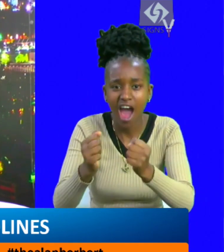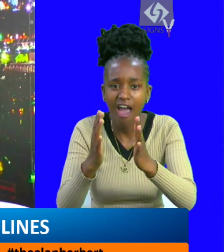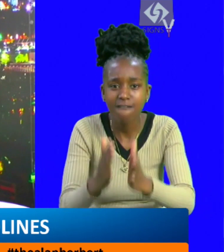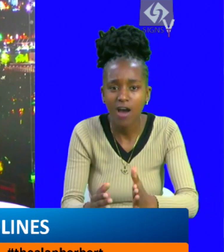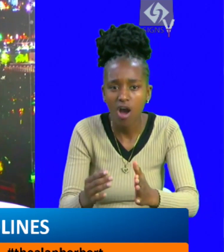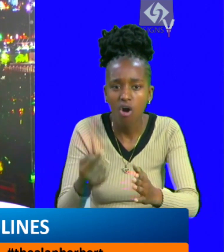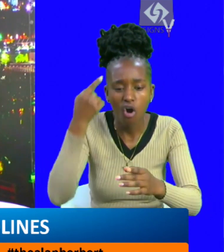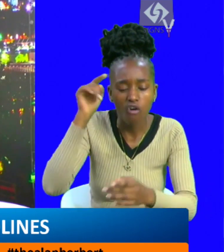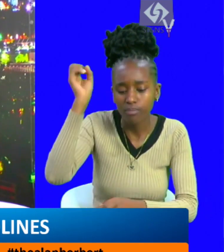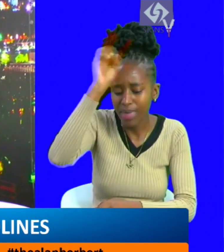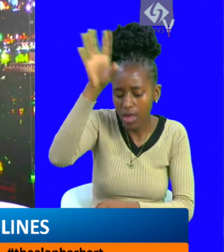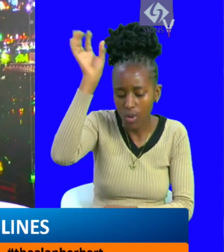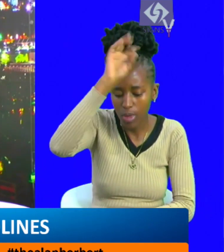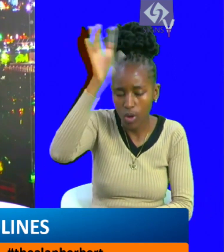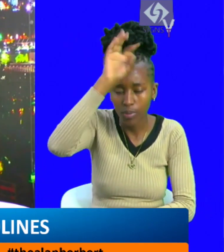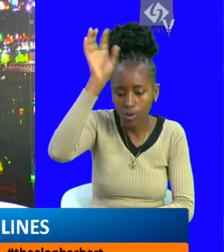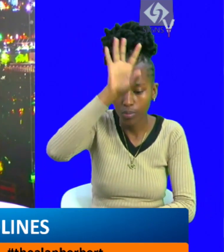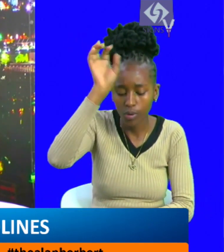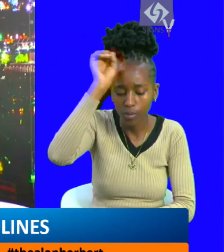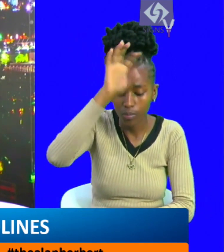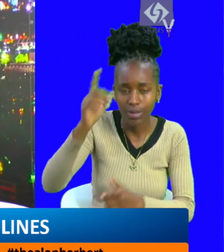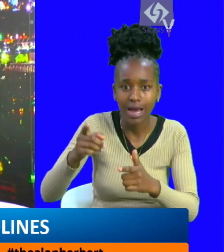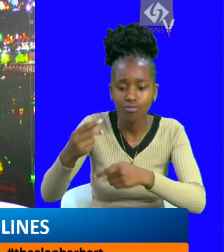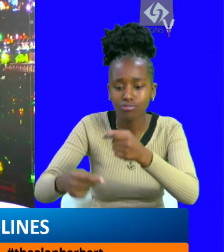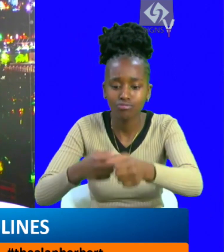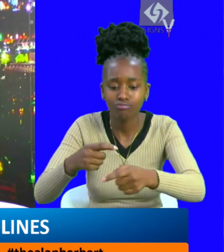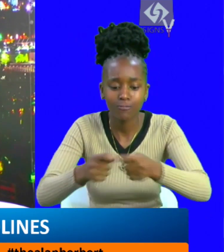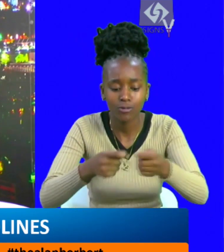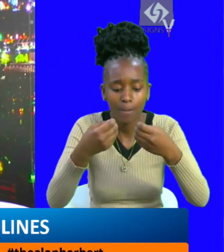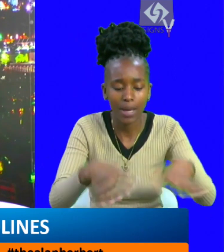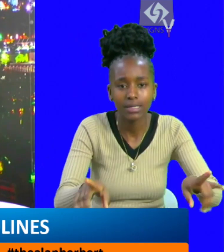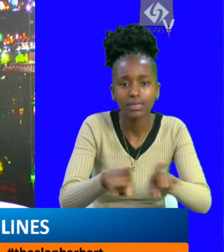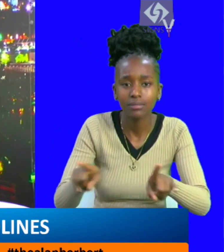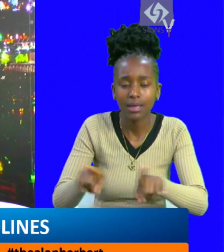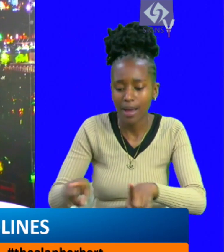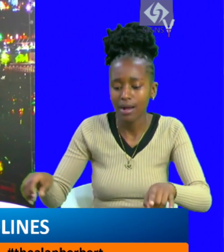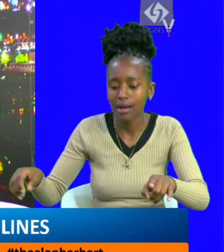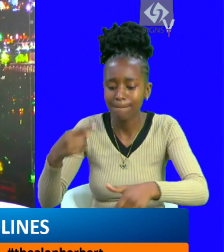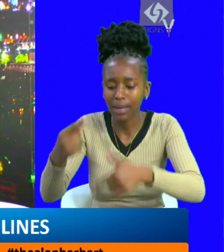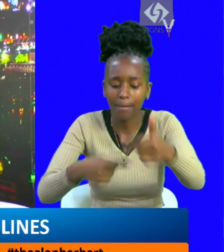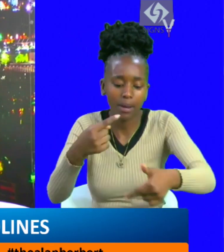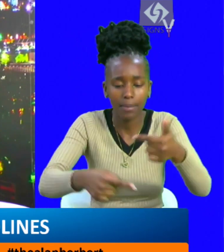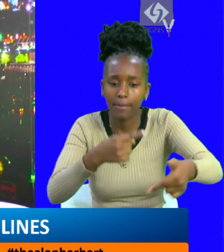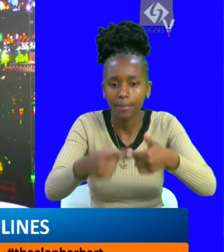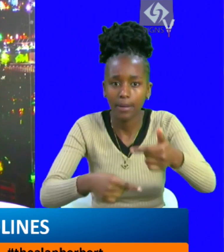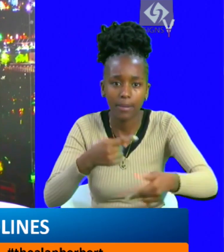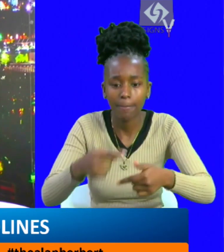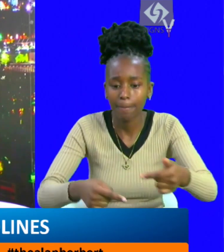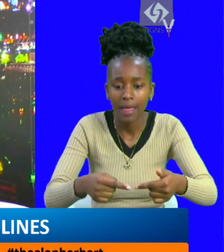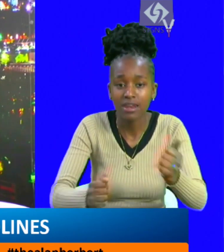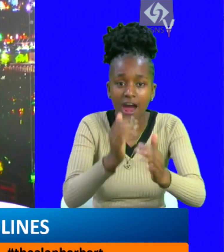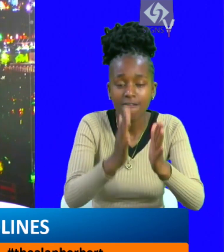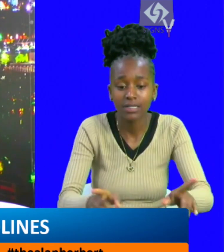At 5 killed on a road accident in Bomet and Marsabit. 5 people lost their lives in